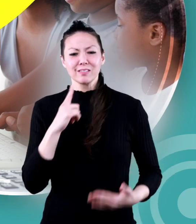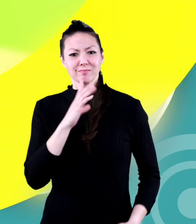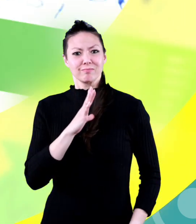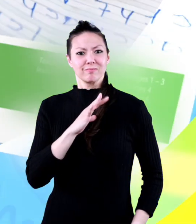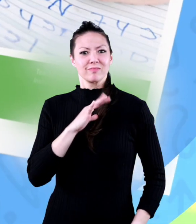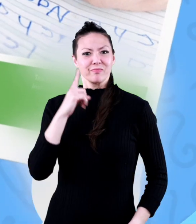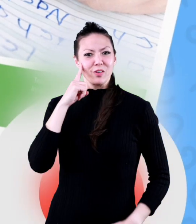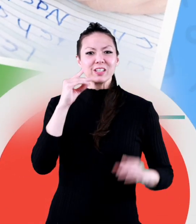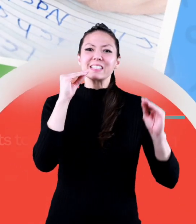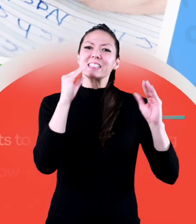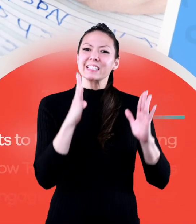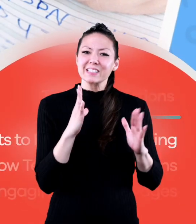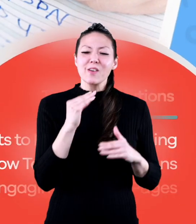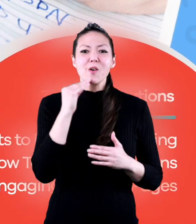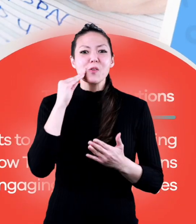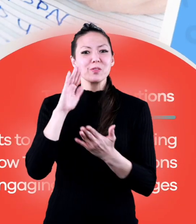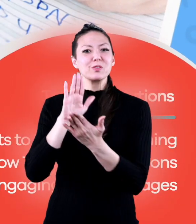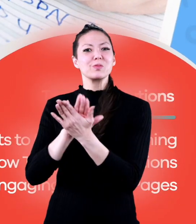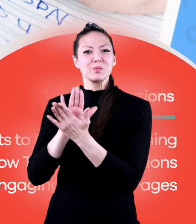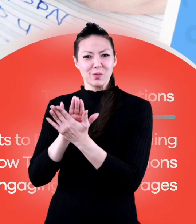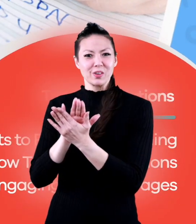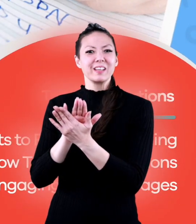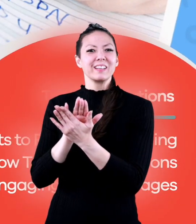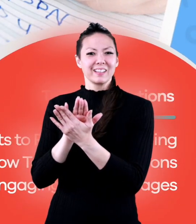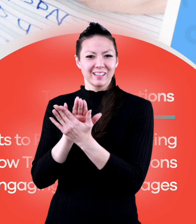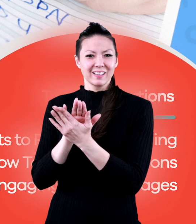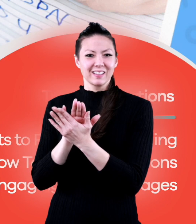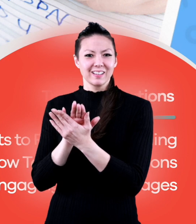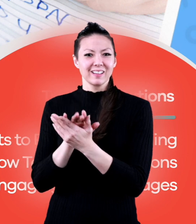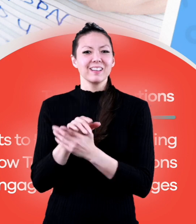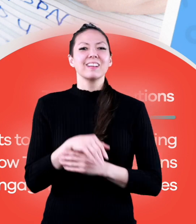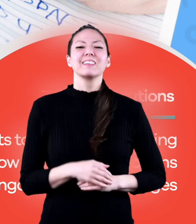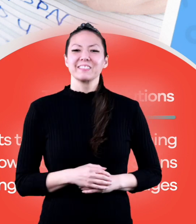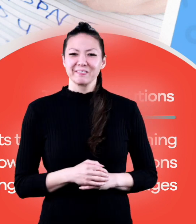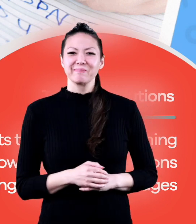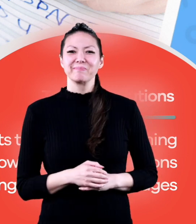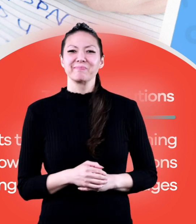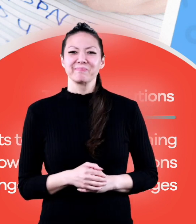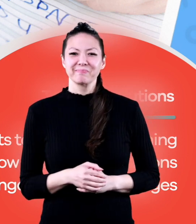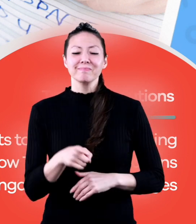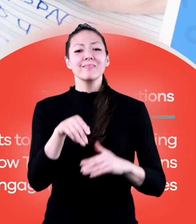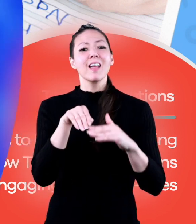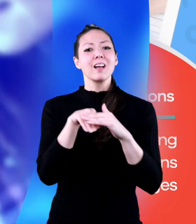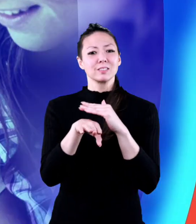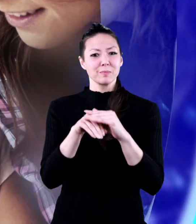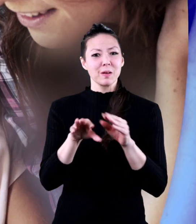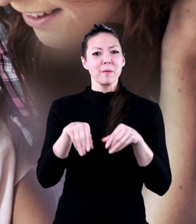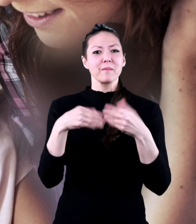resources and turnkey solutions for teachers and homeschoolers.